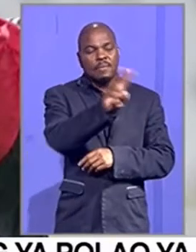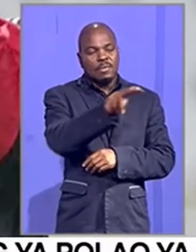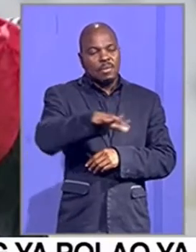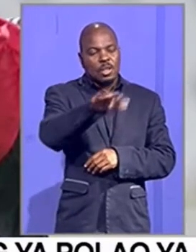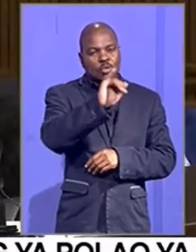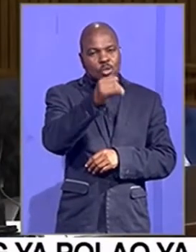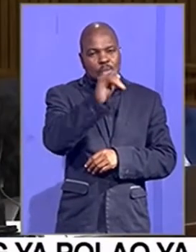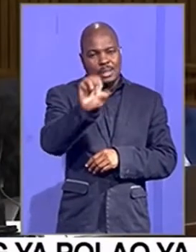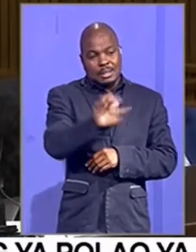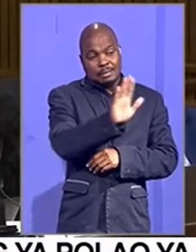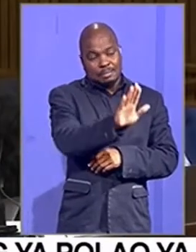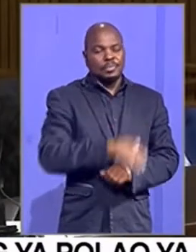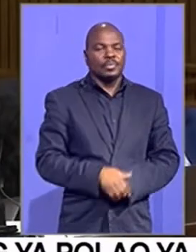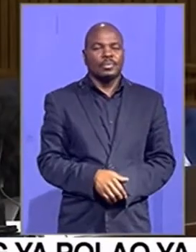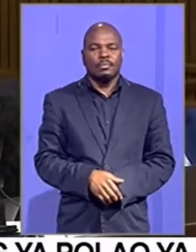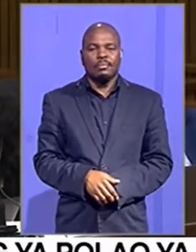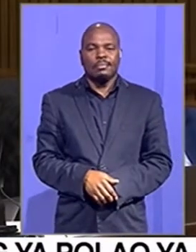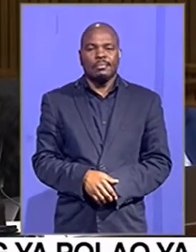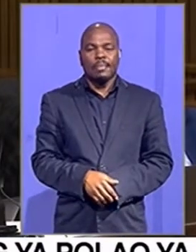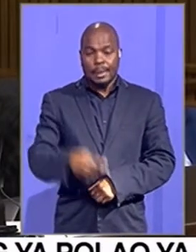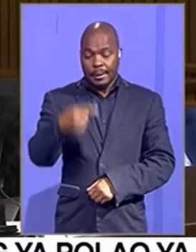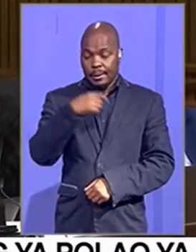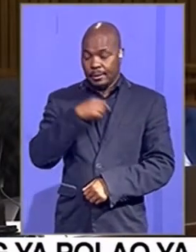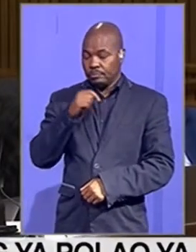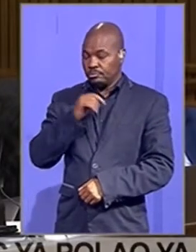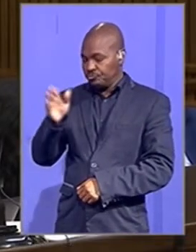Johannesburg. I put it to you,